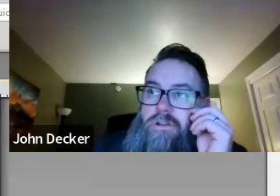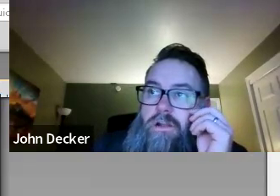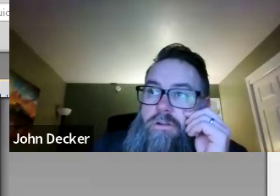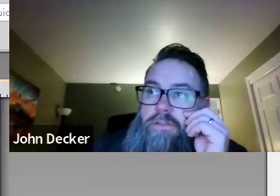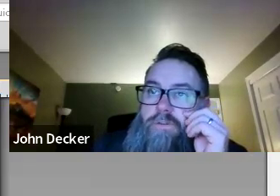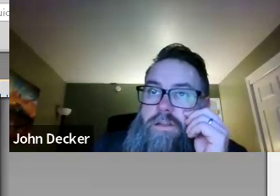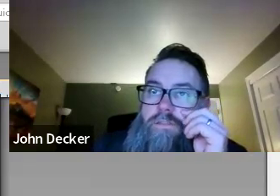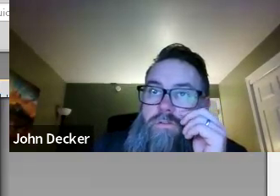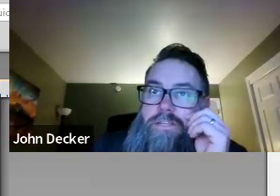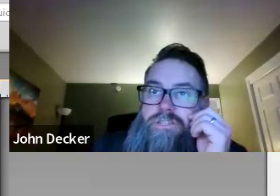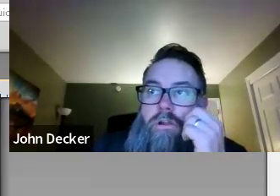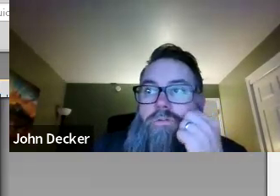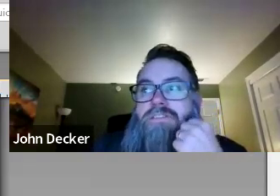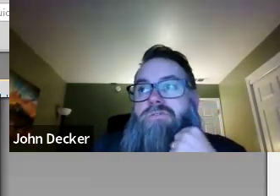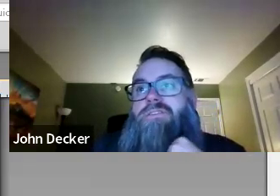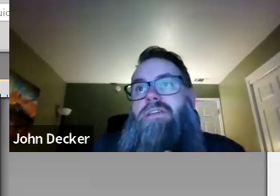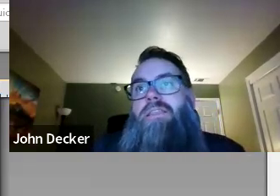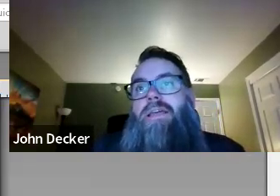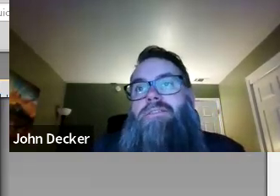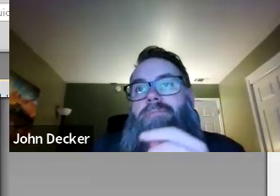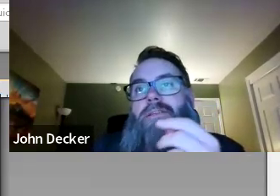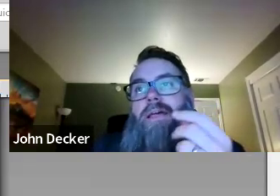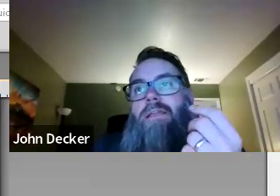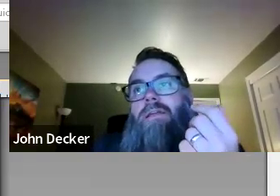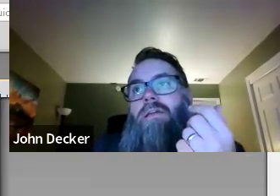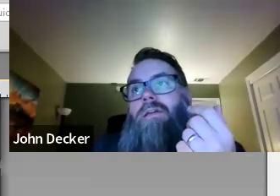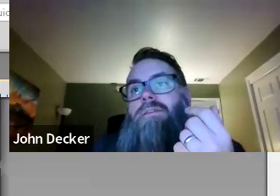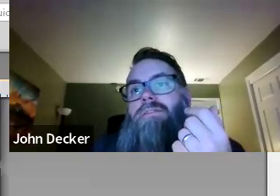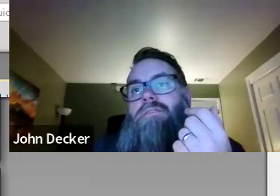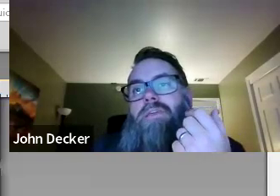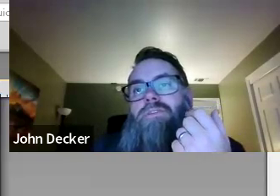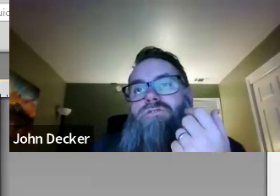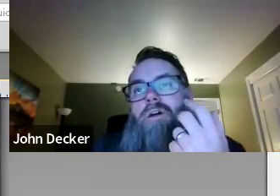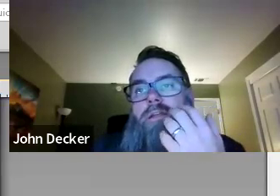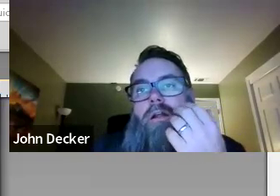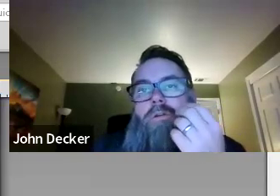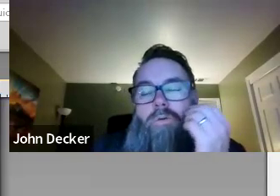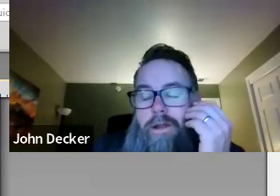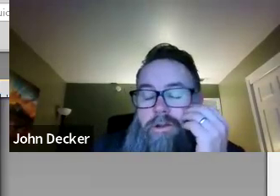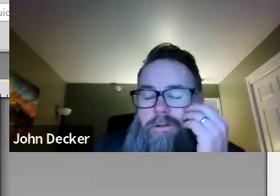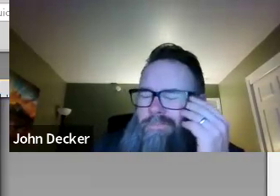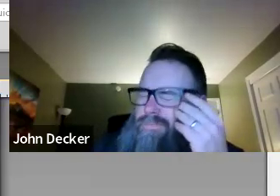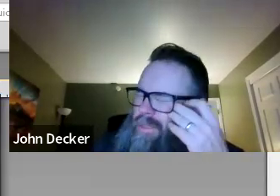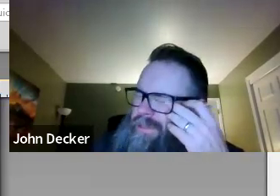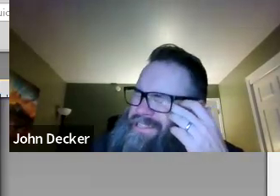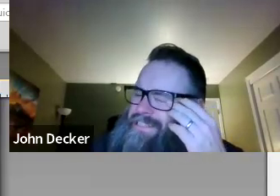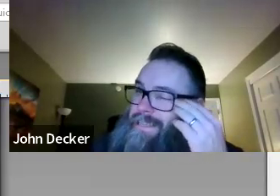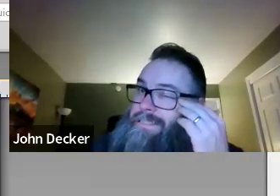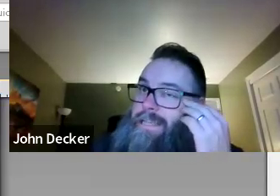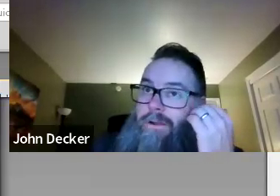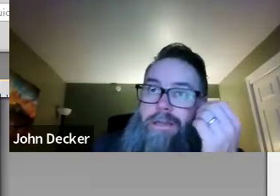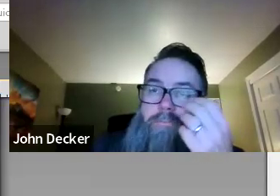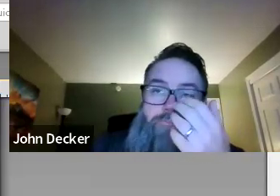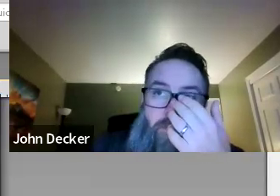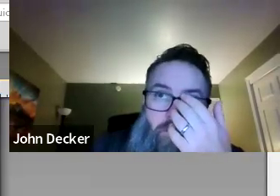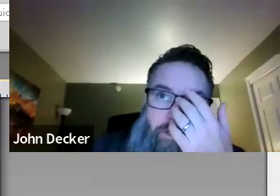therapy services are not currently funded through a generic resource. Again, that is something that is being struck and not required. The biggest is